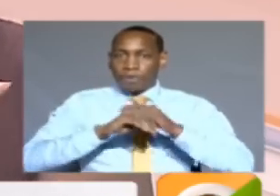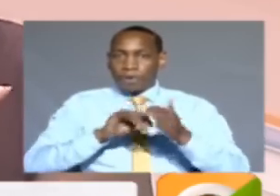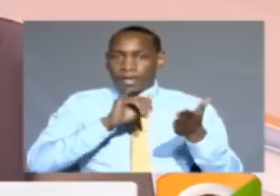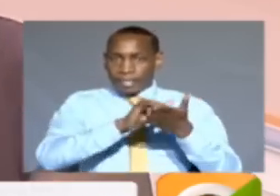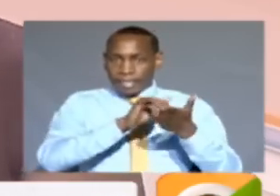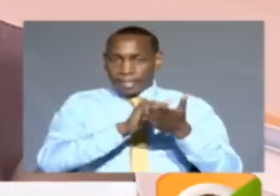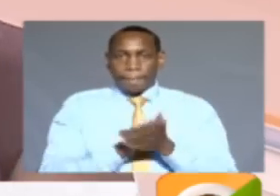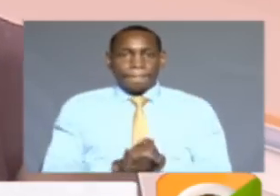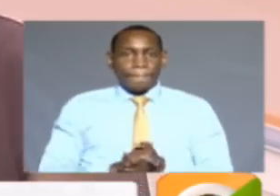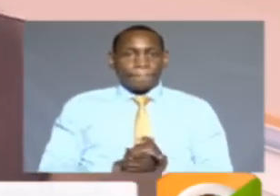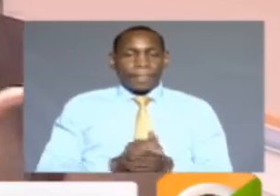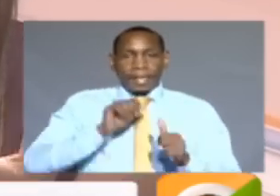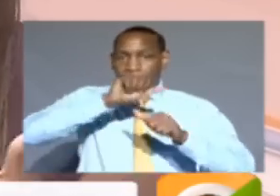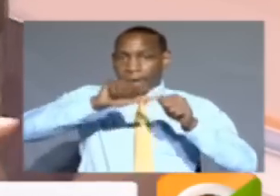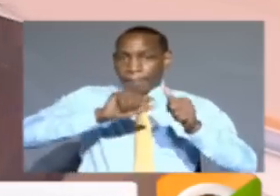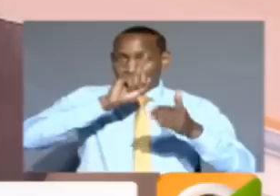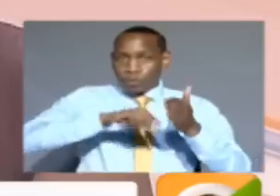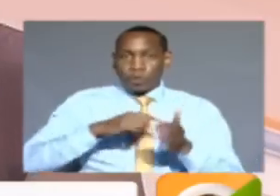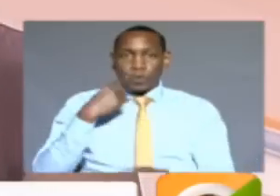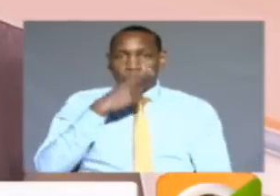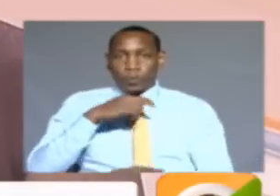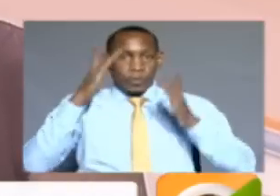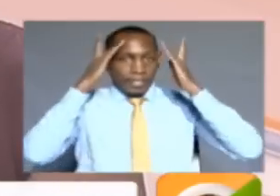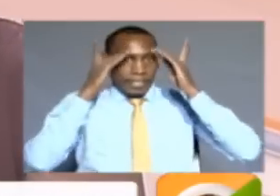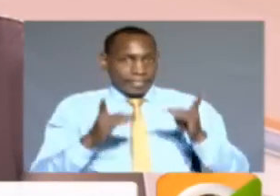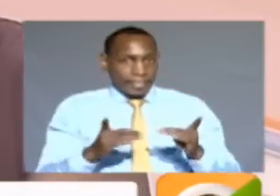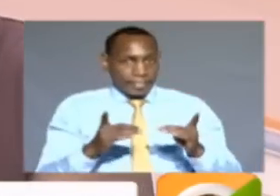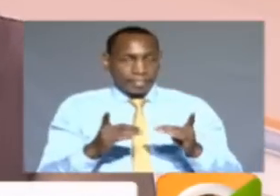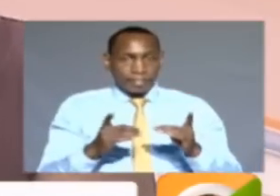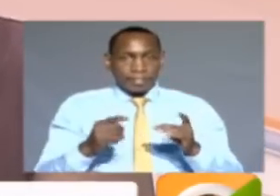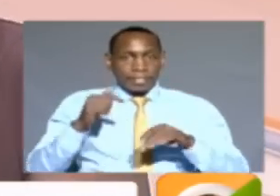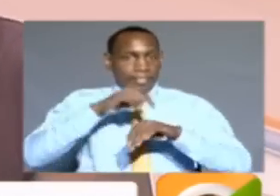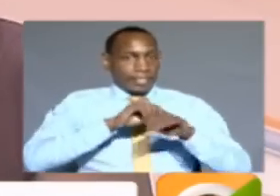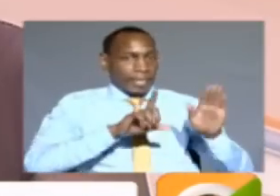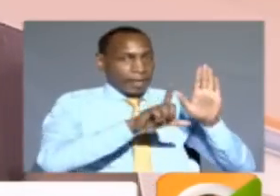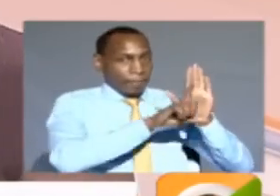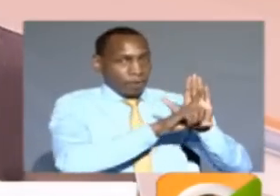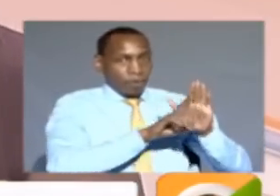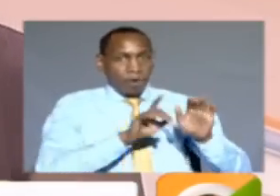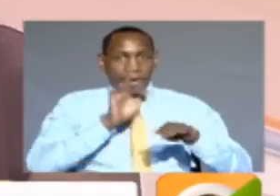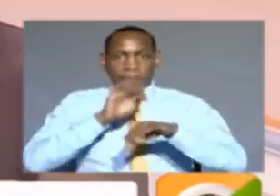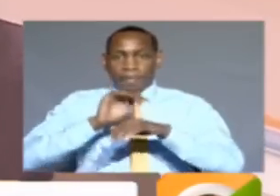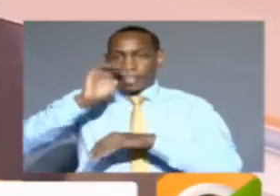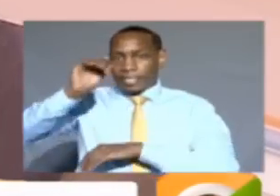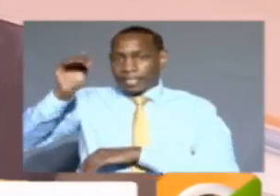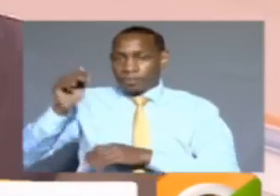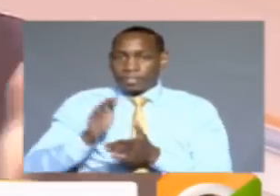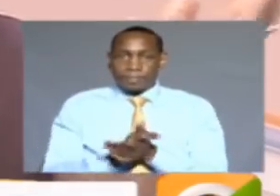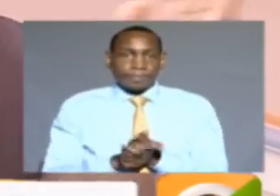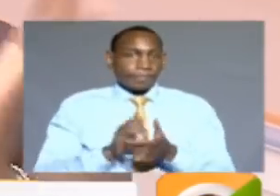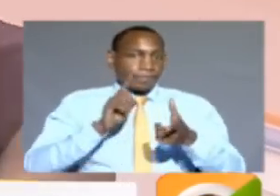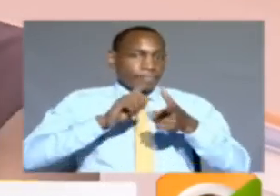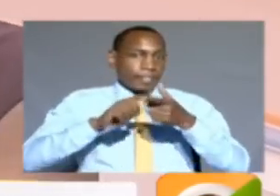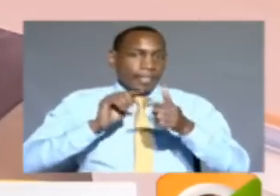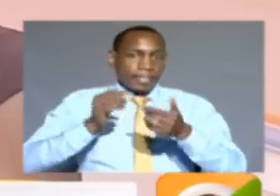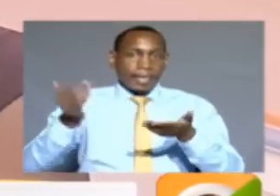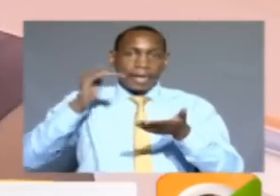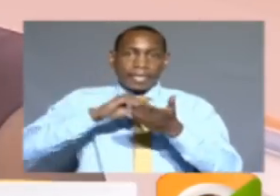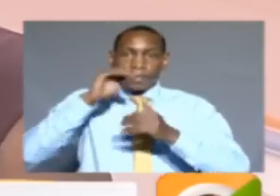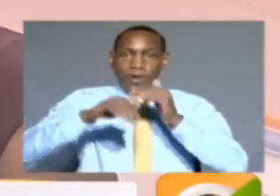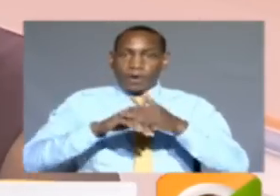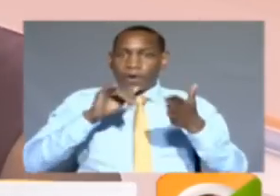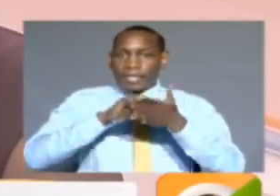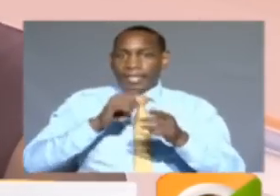so it's all been all about, you know, who decides on whether a law is touching on counties or not. And then again, all of that, even